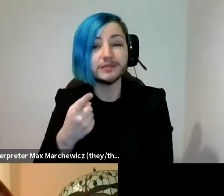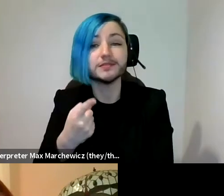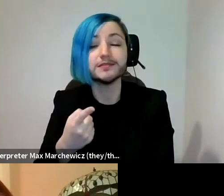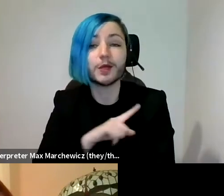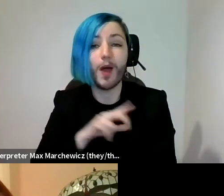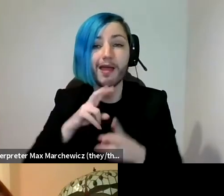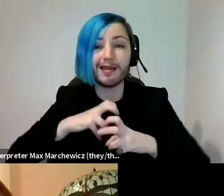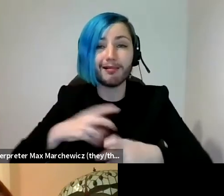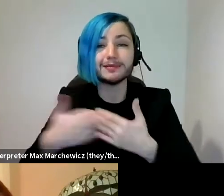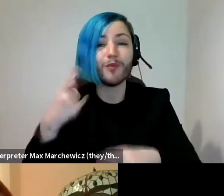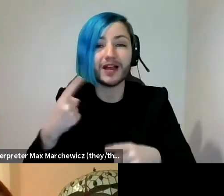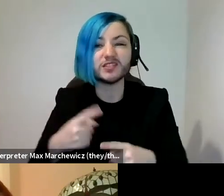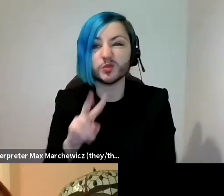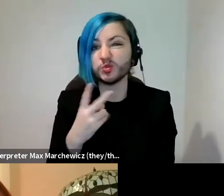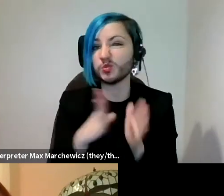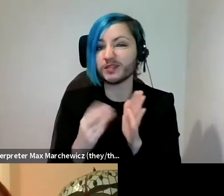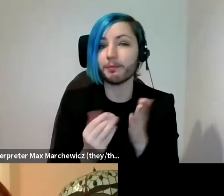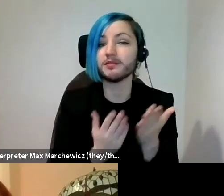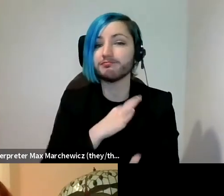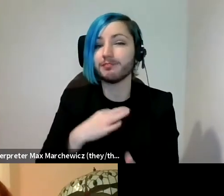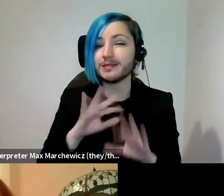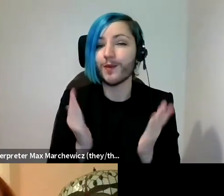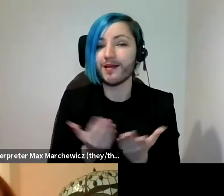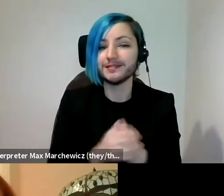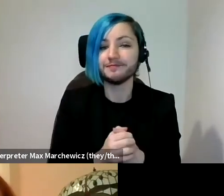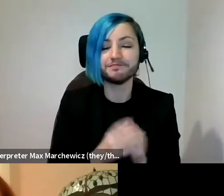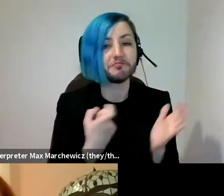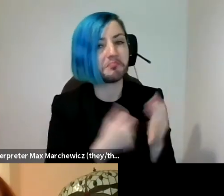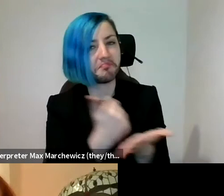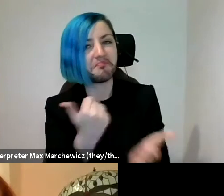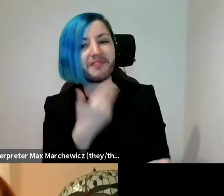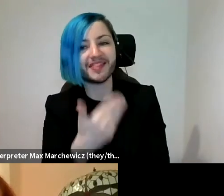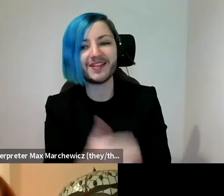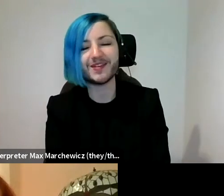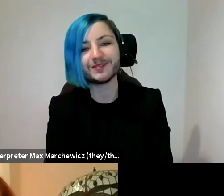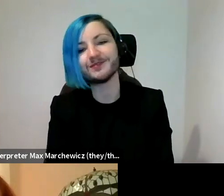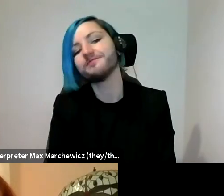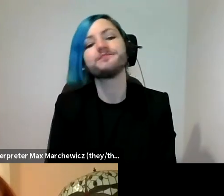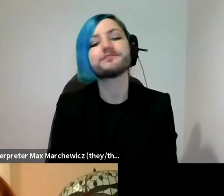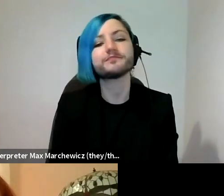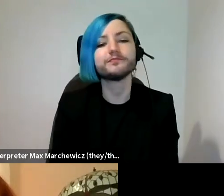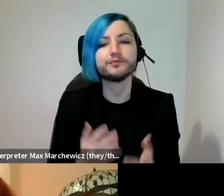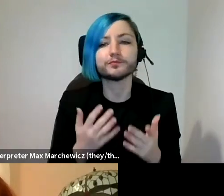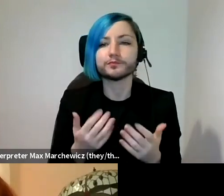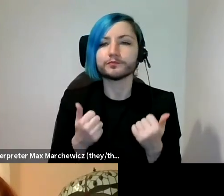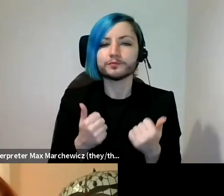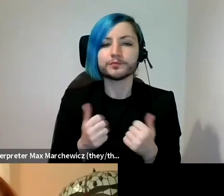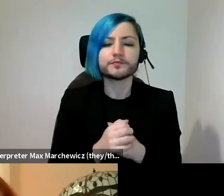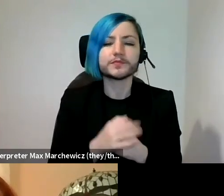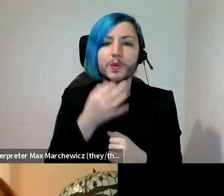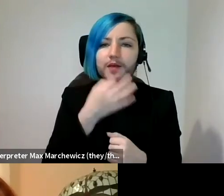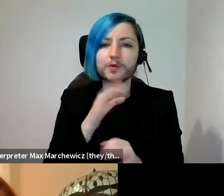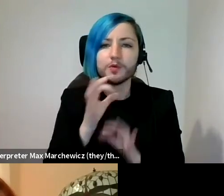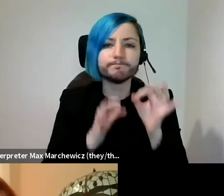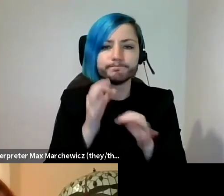a couple of examples. That's brilliant. Thank you very much. So there's a couple of questions about the